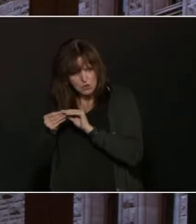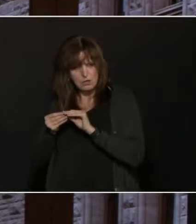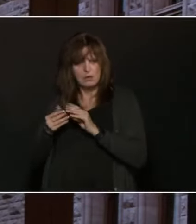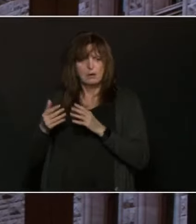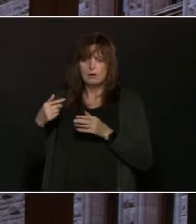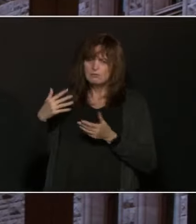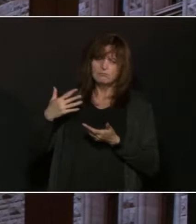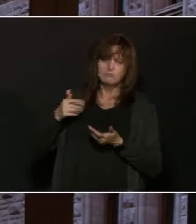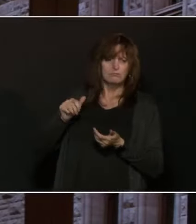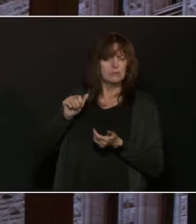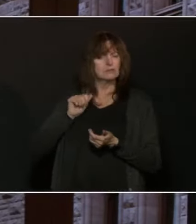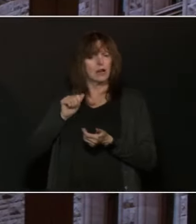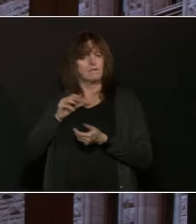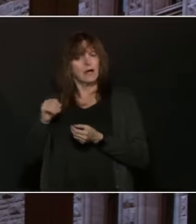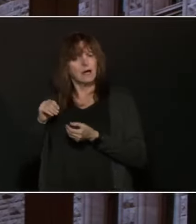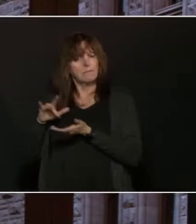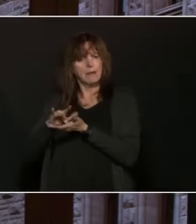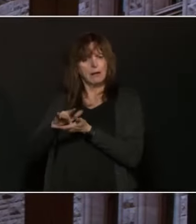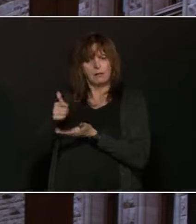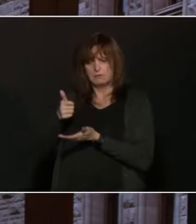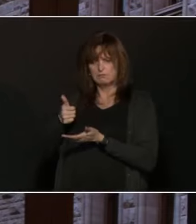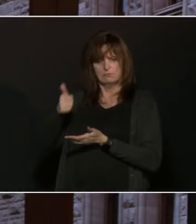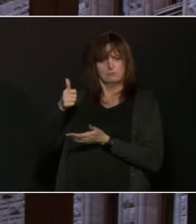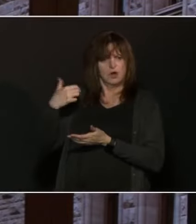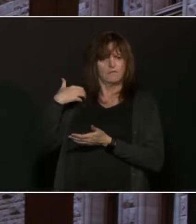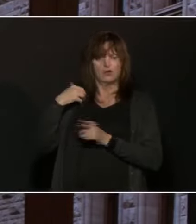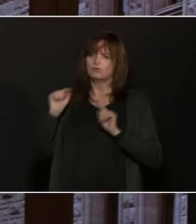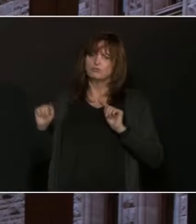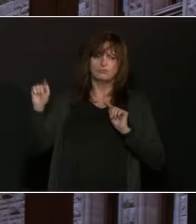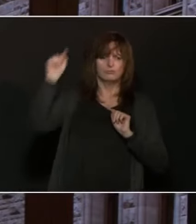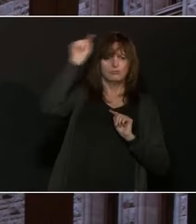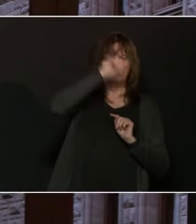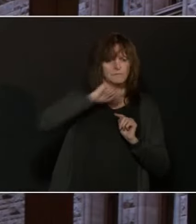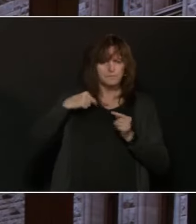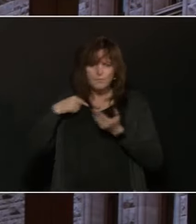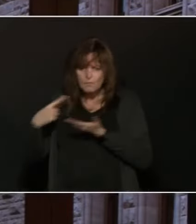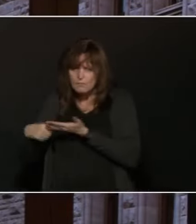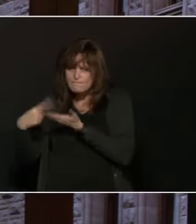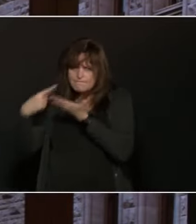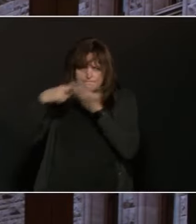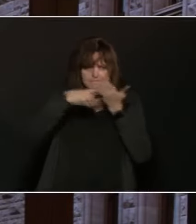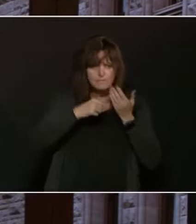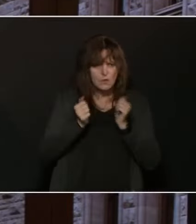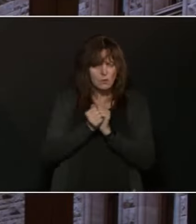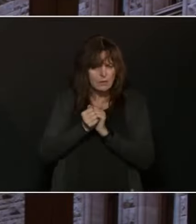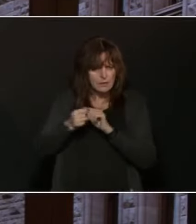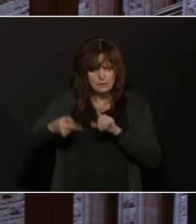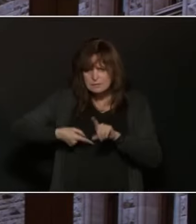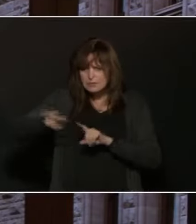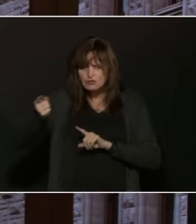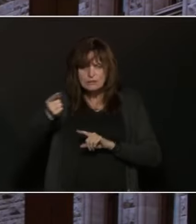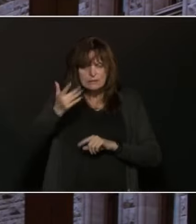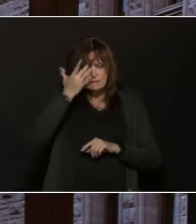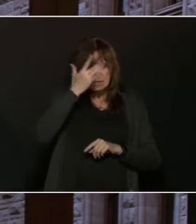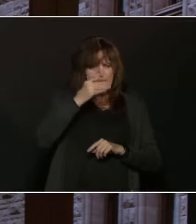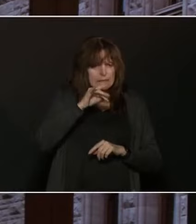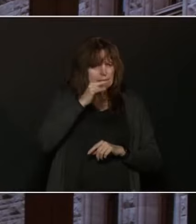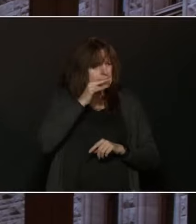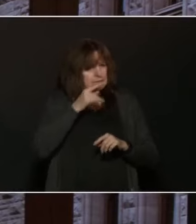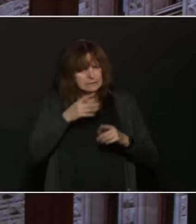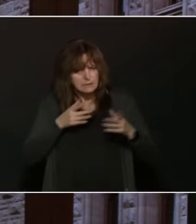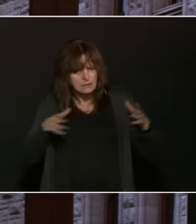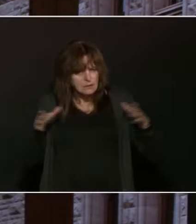province, in consultation with experts, pediatricians, do see the real need of children to be back at school. And we want to do that as soon as we